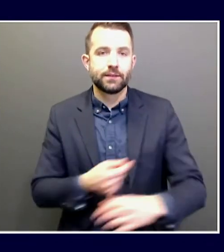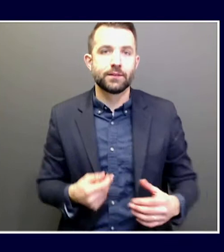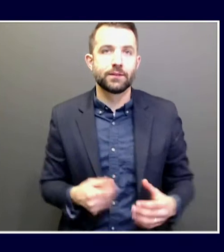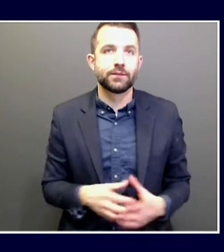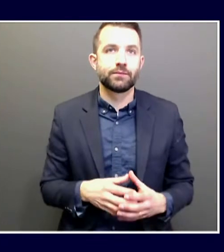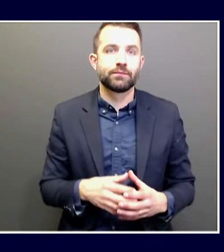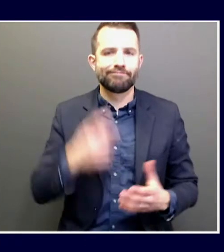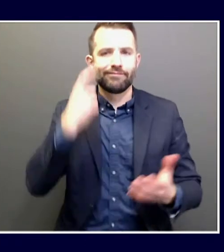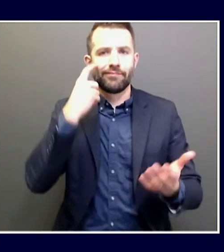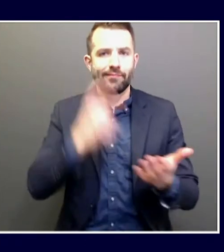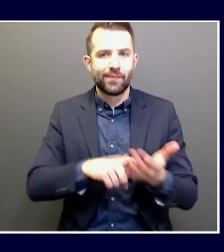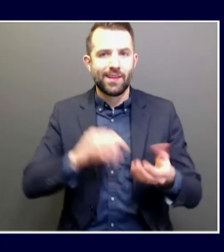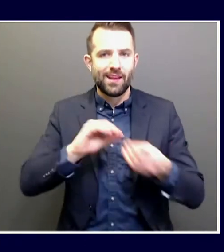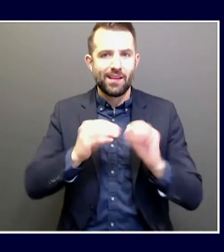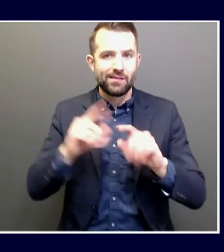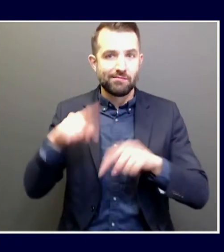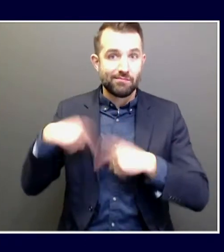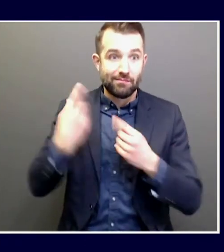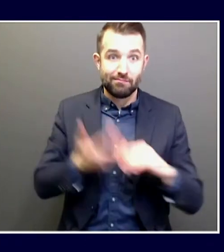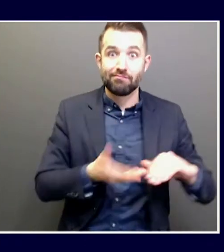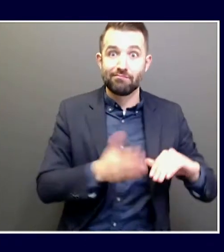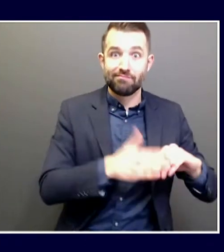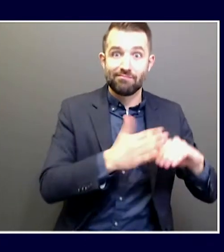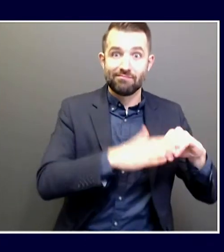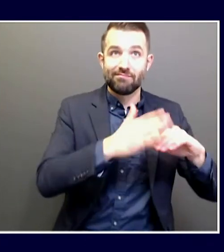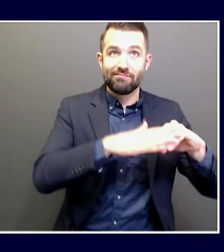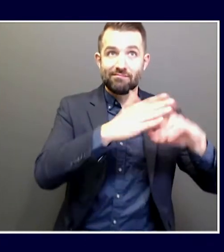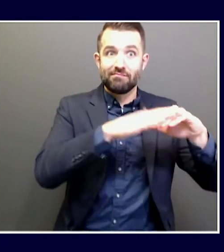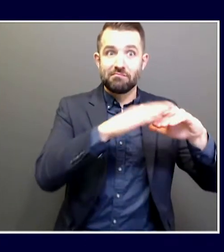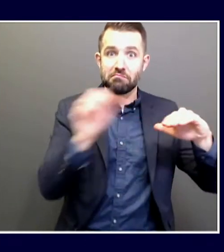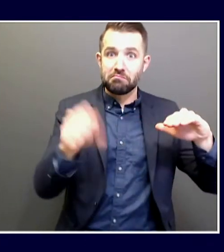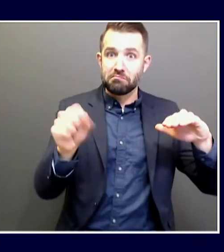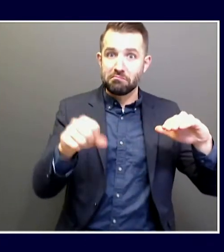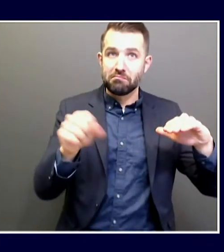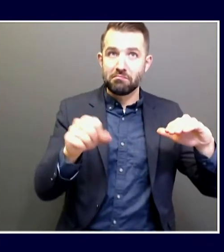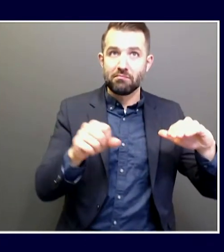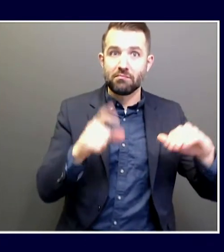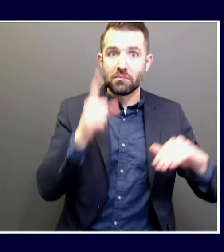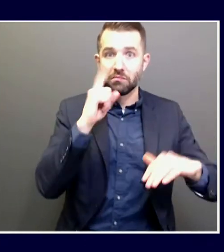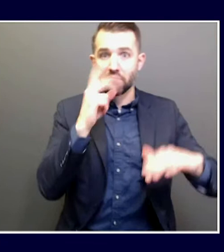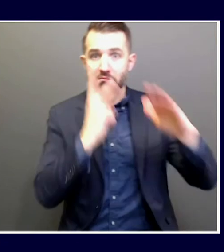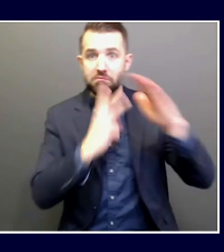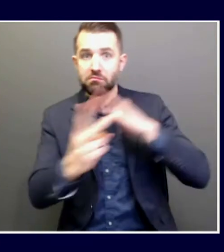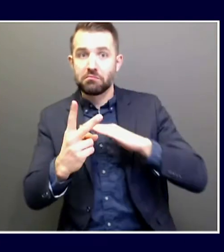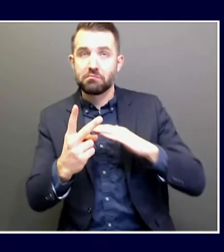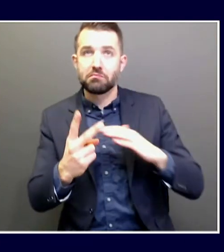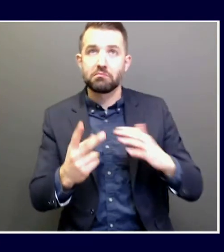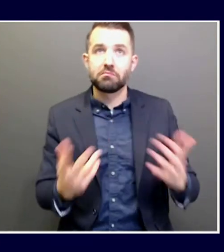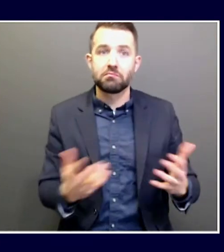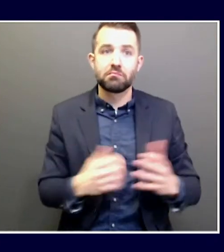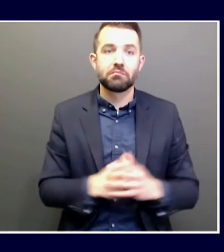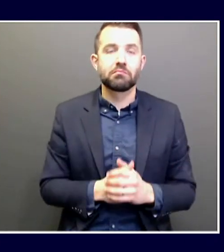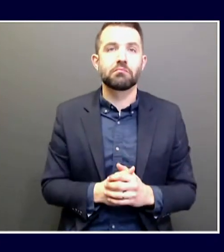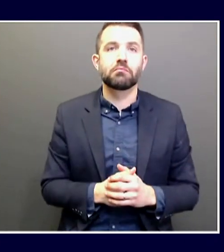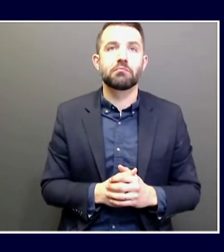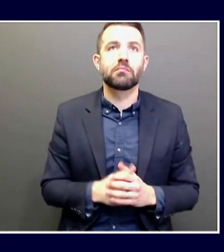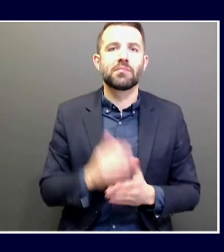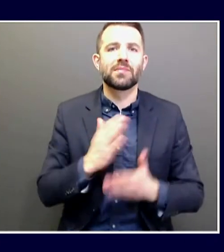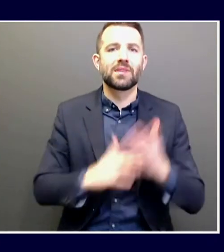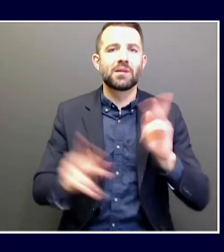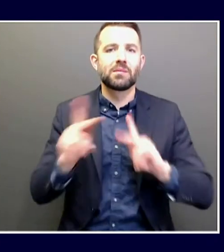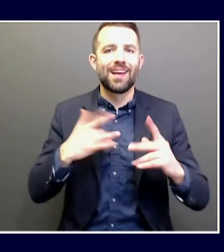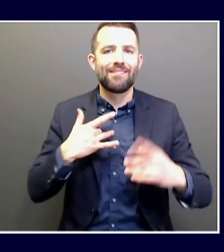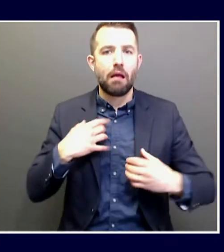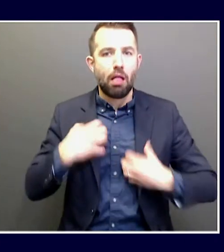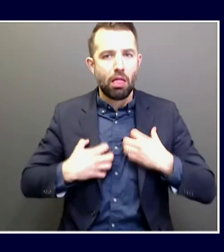up over time. I mean, do you expect that eventually, over time, these kind of emotional feelings about getting children vaccinated with the